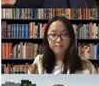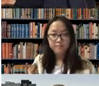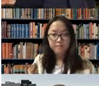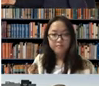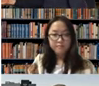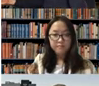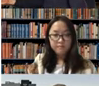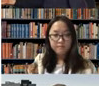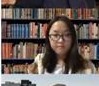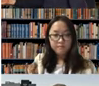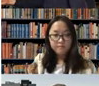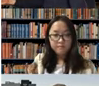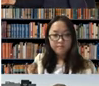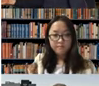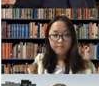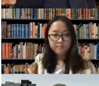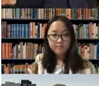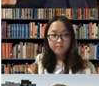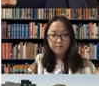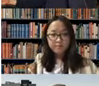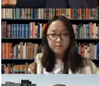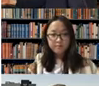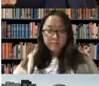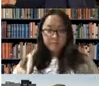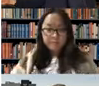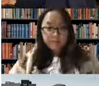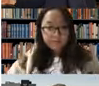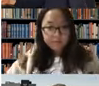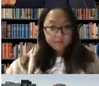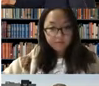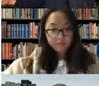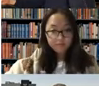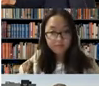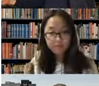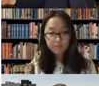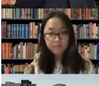This turns out to be a remarkably difficult question to address